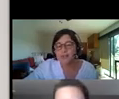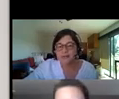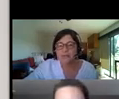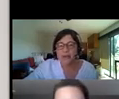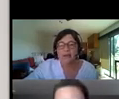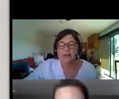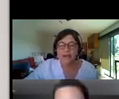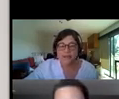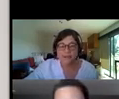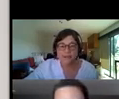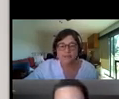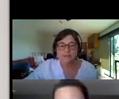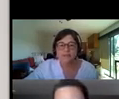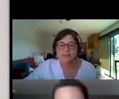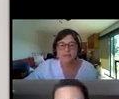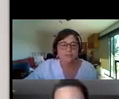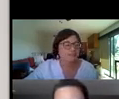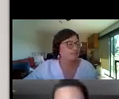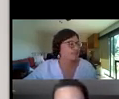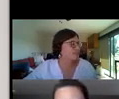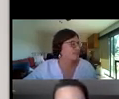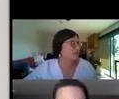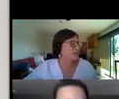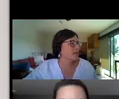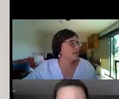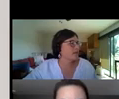term Hispanic or Latino. So,